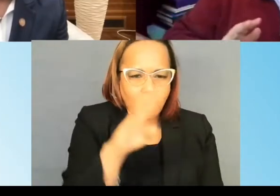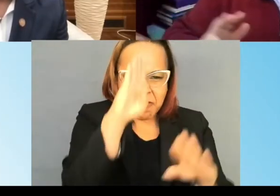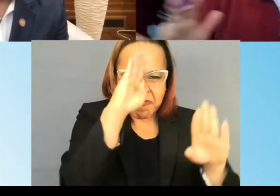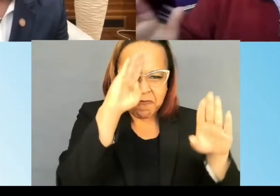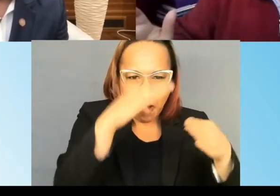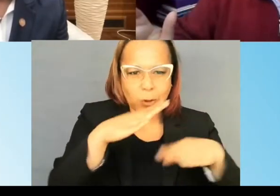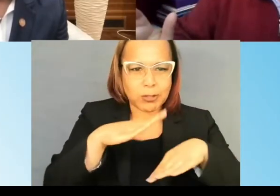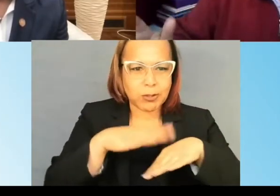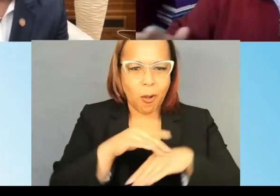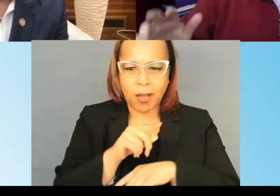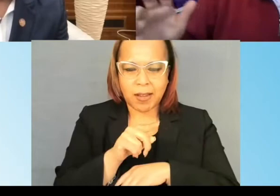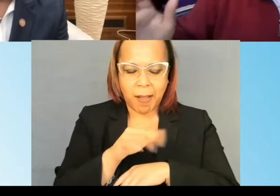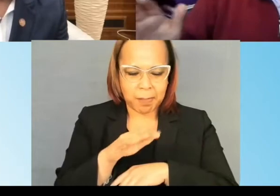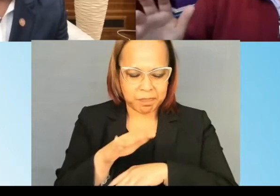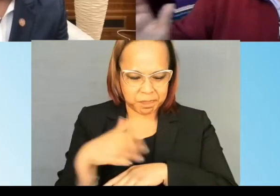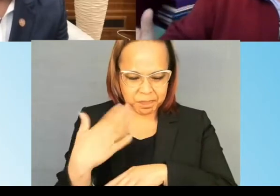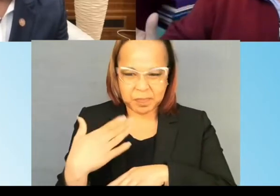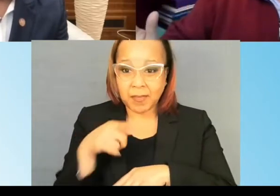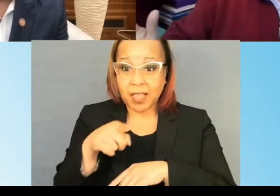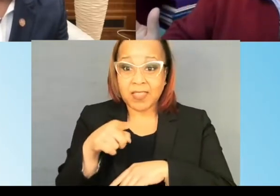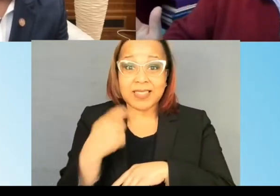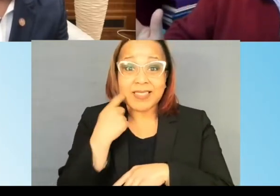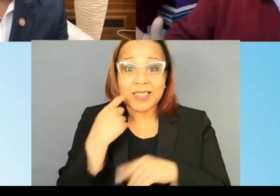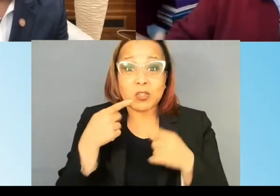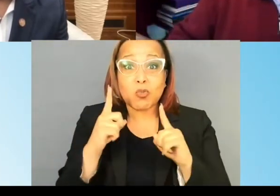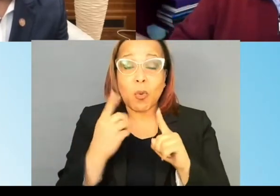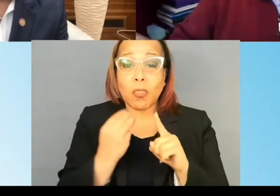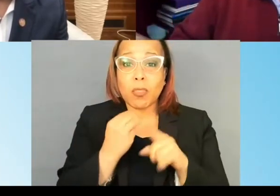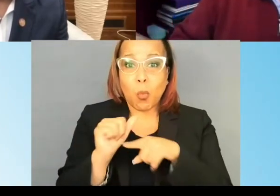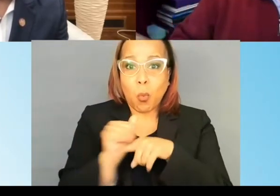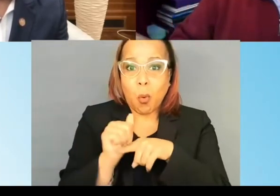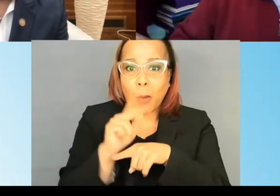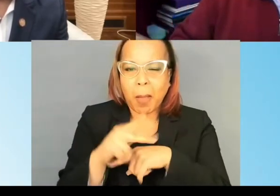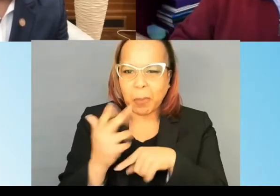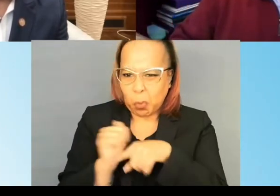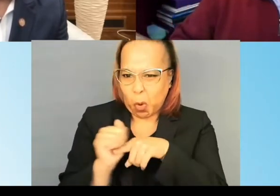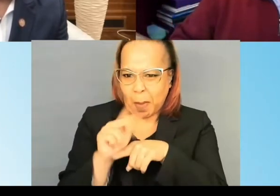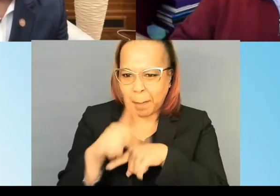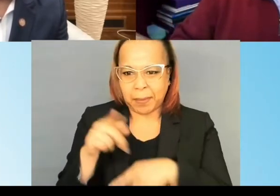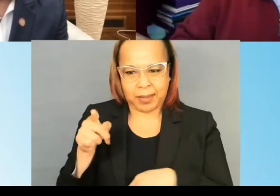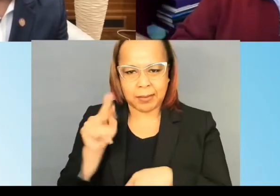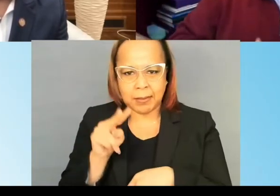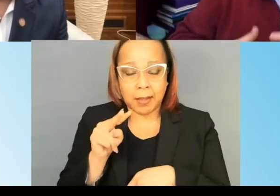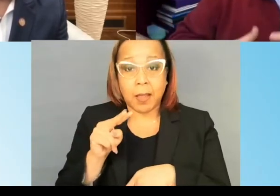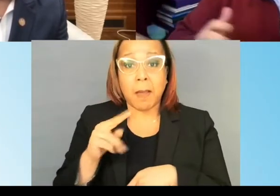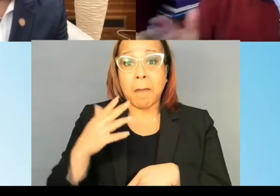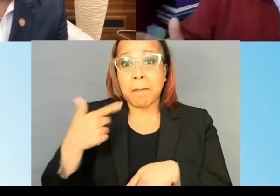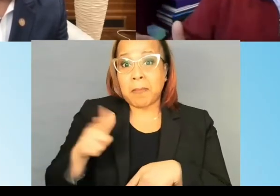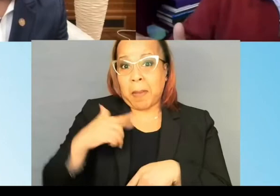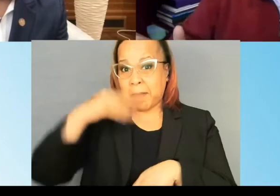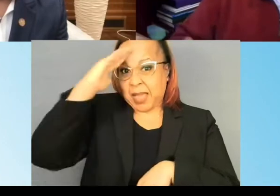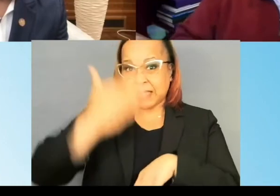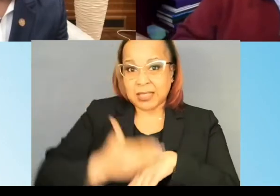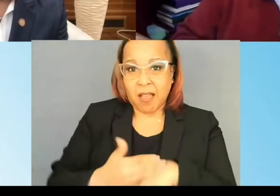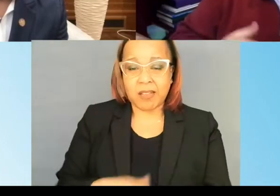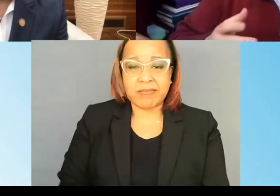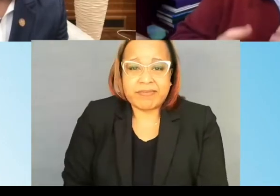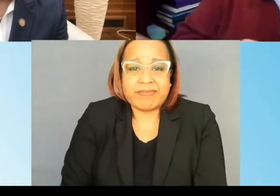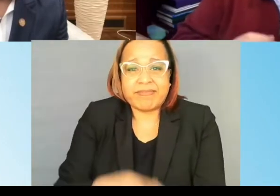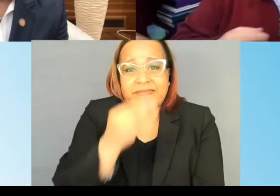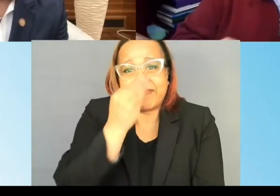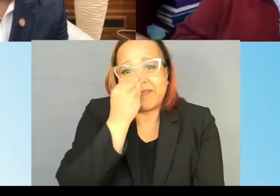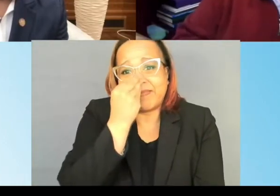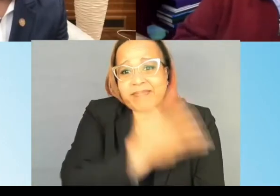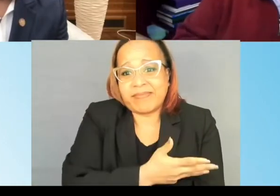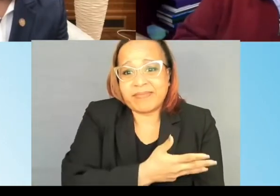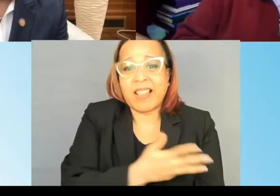know, this was just during the warm-up. And then my son couldn't have cared less. He had